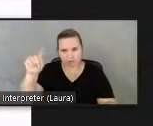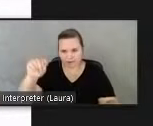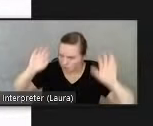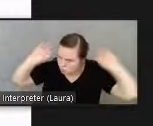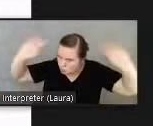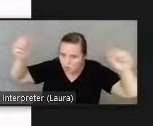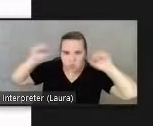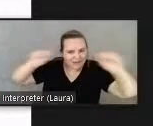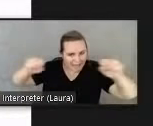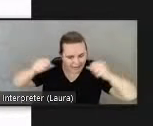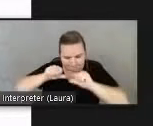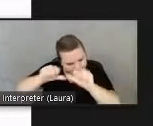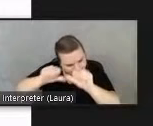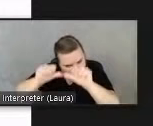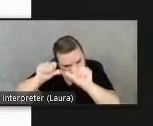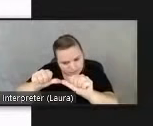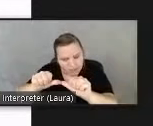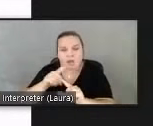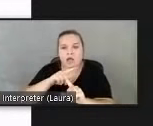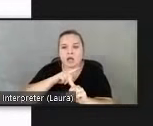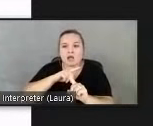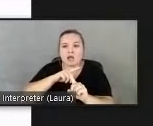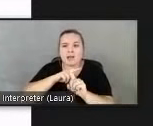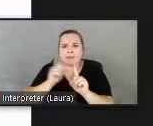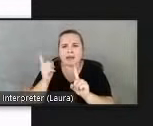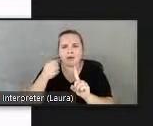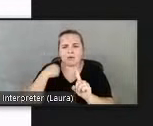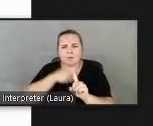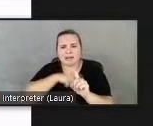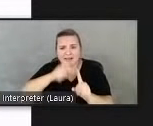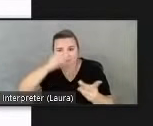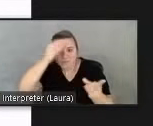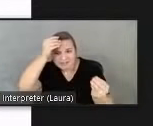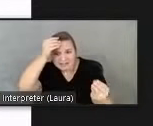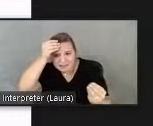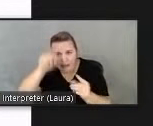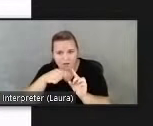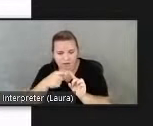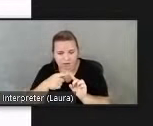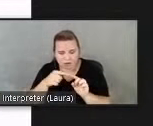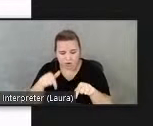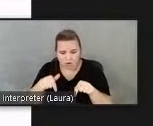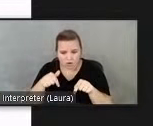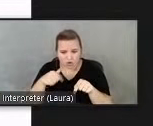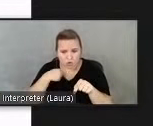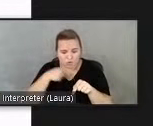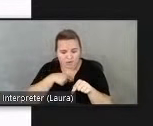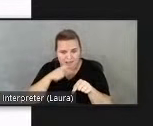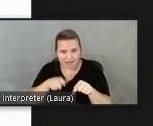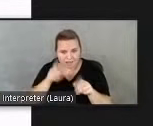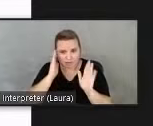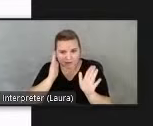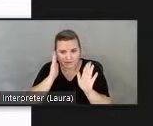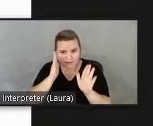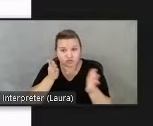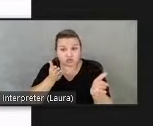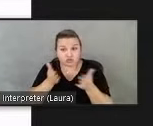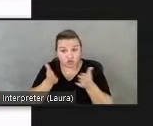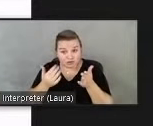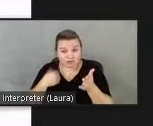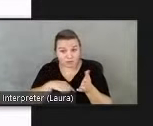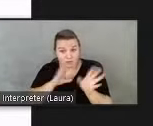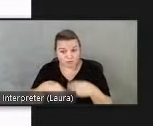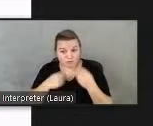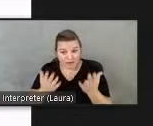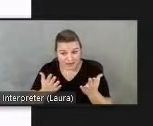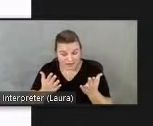right. So it is what it is, and we have to think about this, is we have to pay attention to the services we're providing and the fact